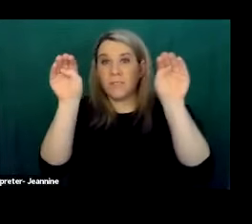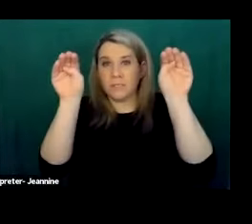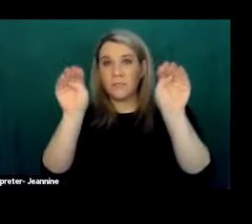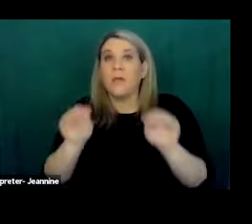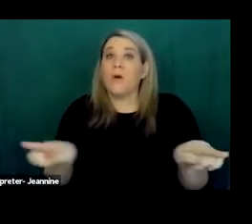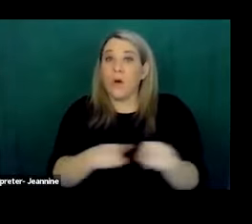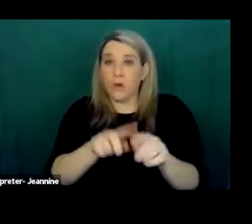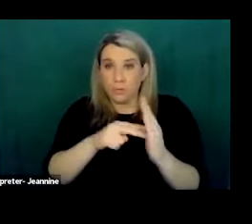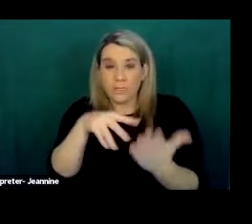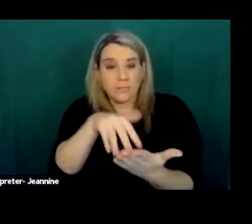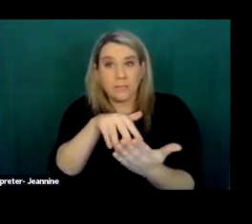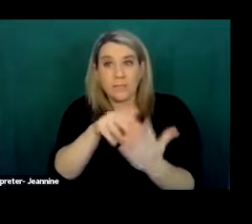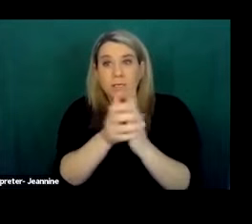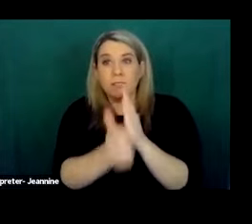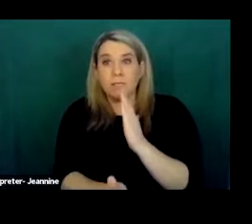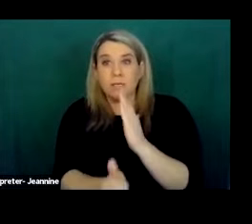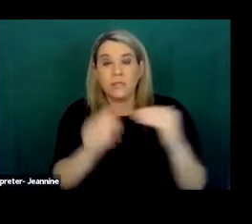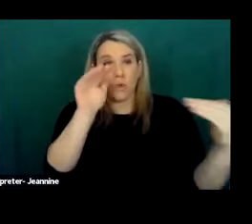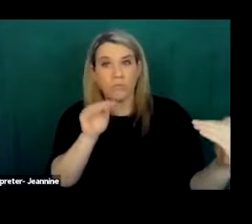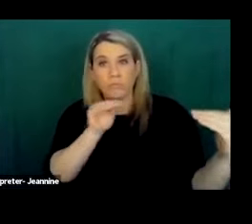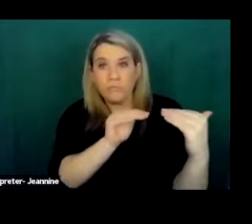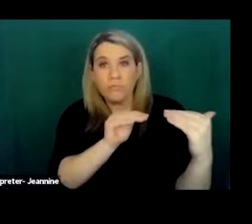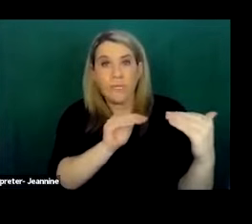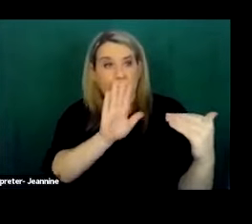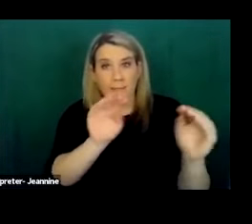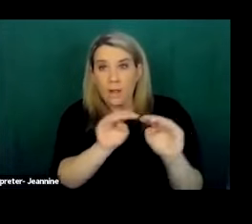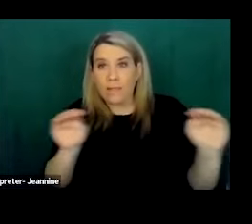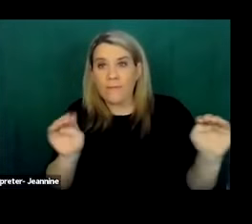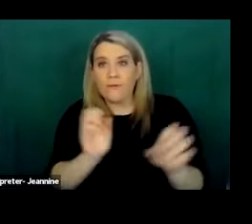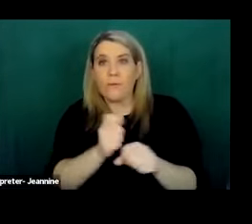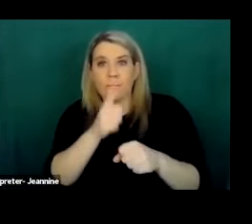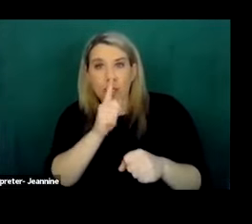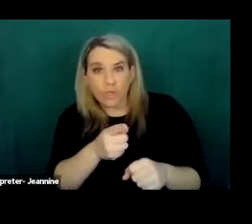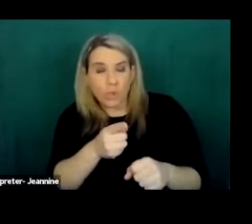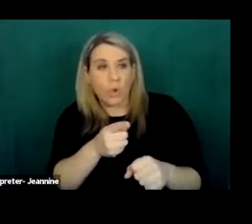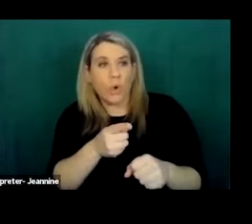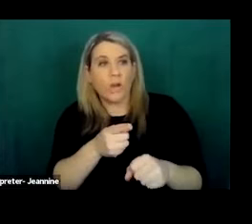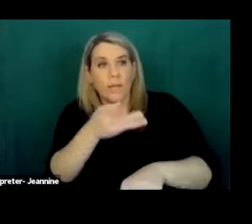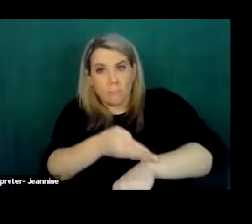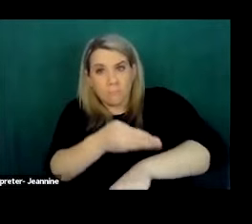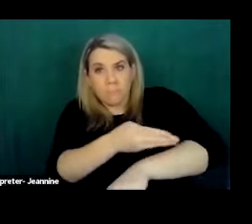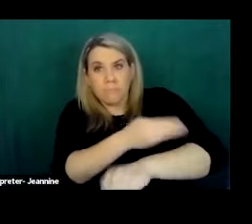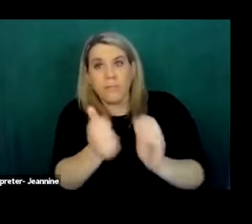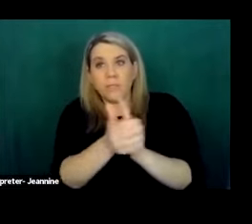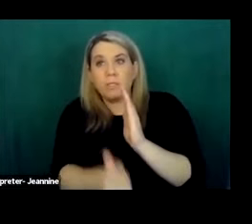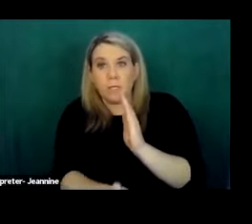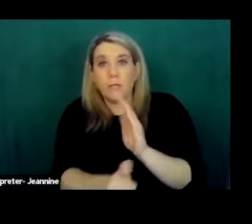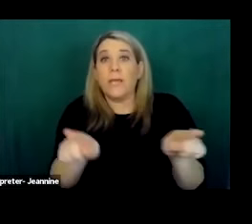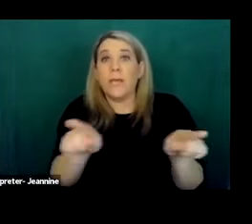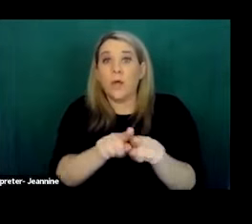study skills. So meeting them where they are is really important in ensuring that they can uptake the skill and continue to use it in their other